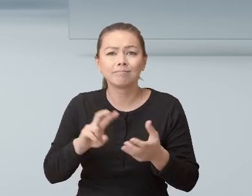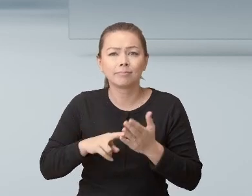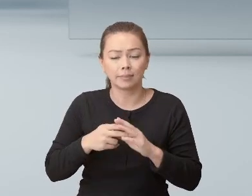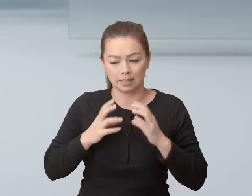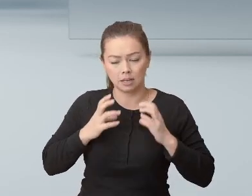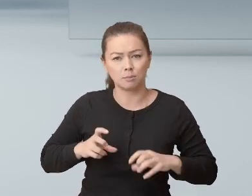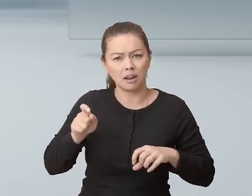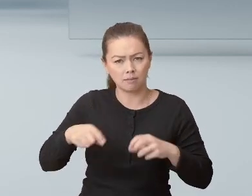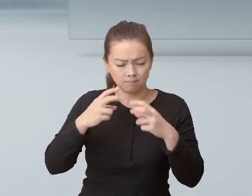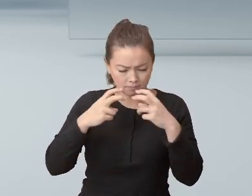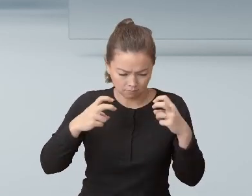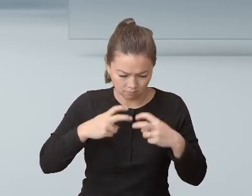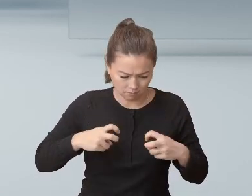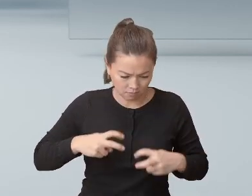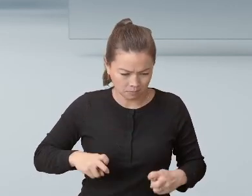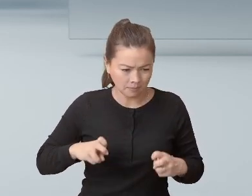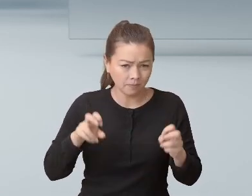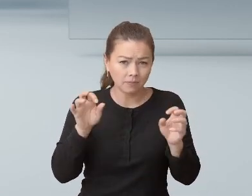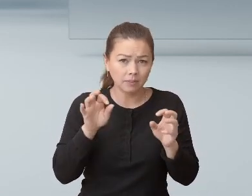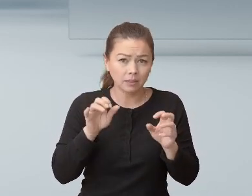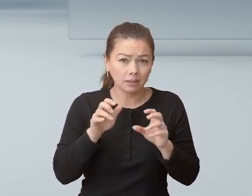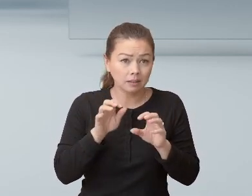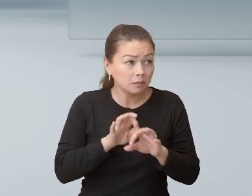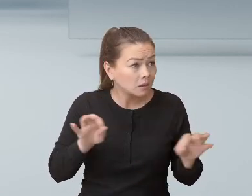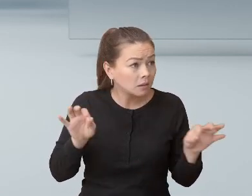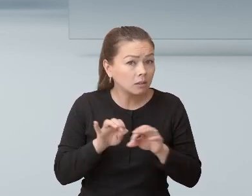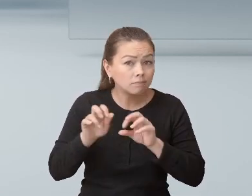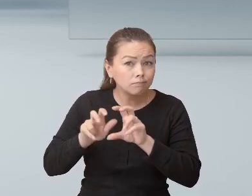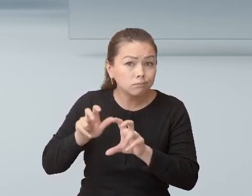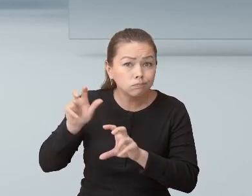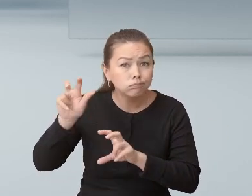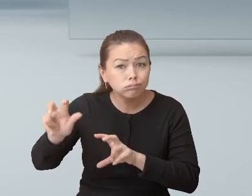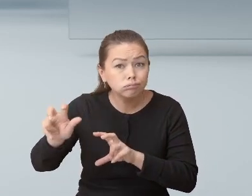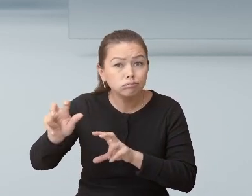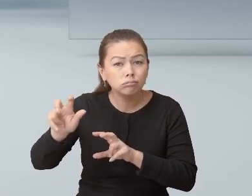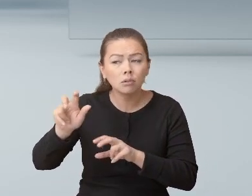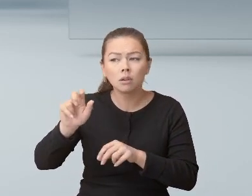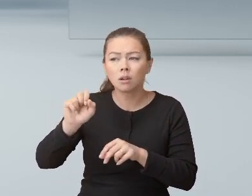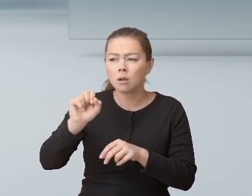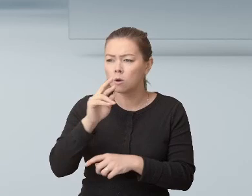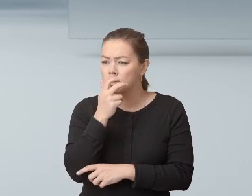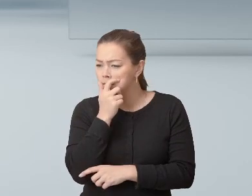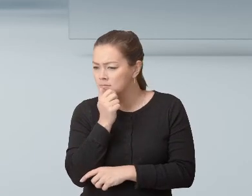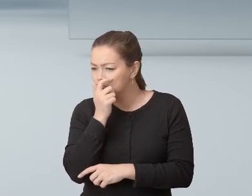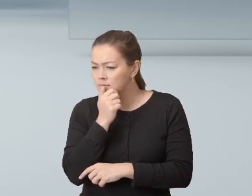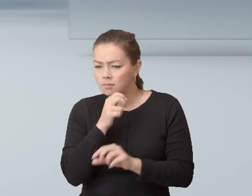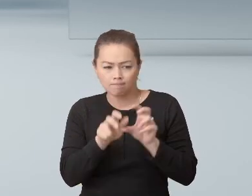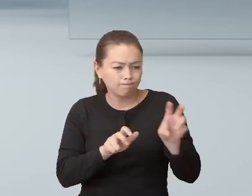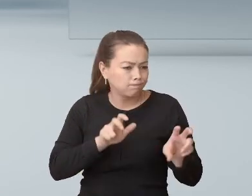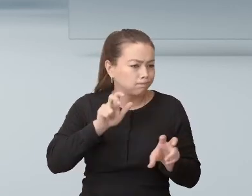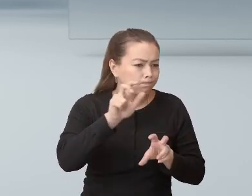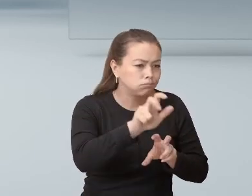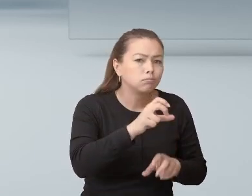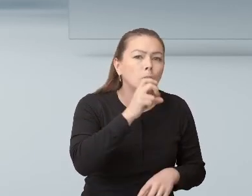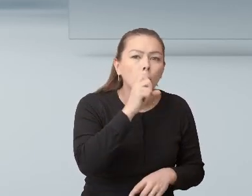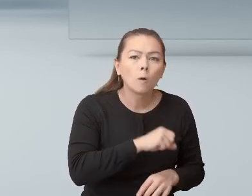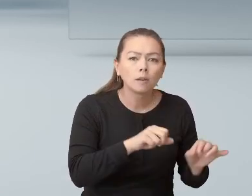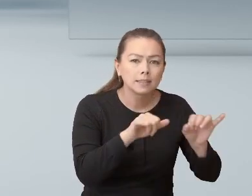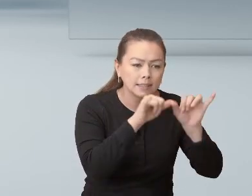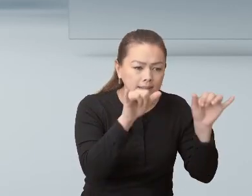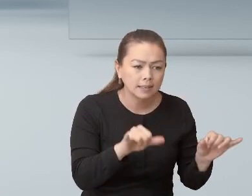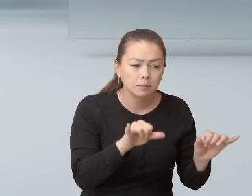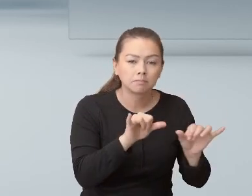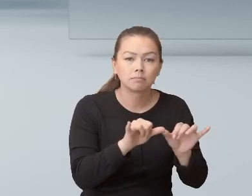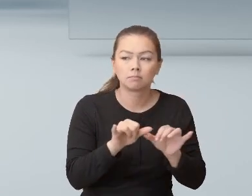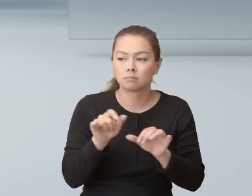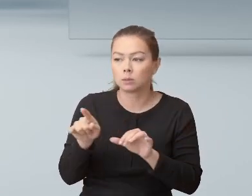in new functionality or new modules within a legacy ERP system, or just get to a newer version of the platform where all that stuff